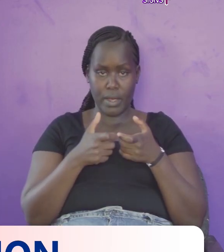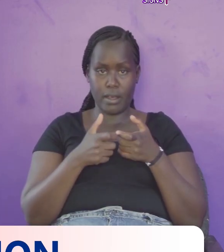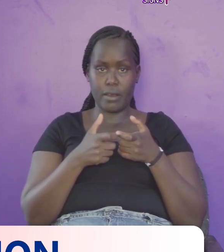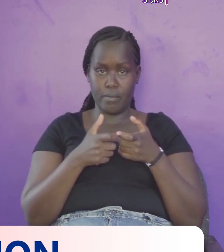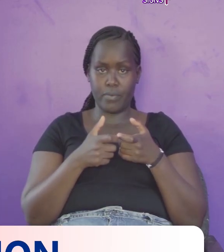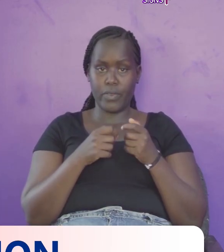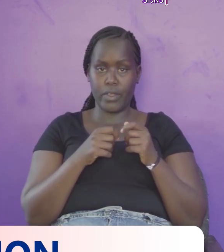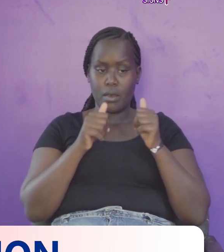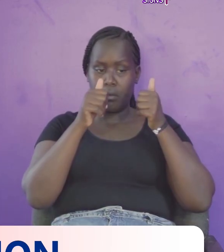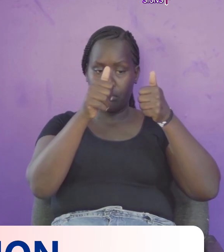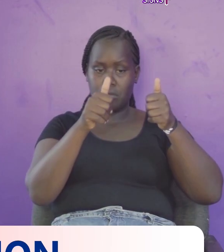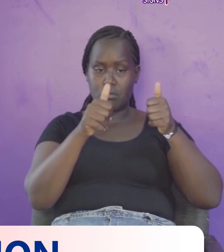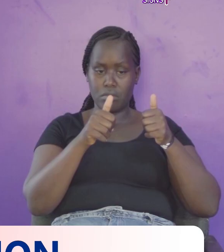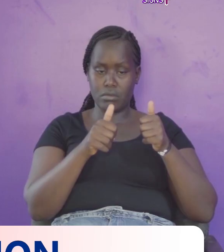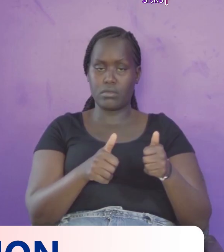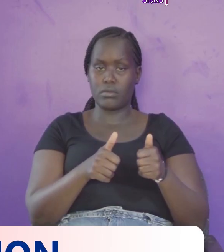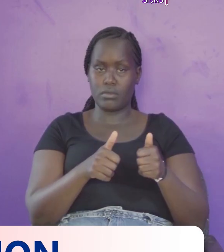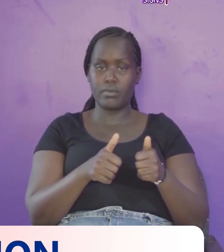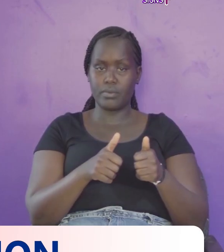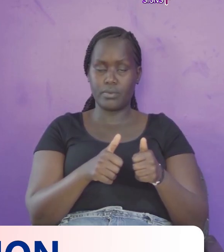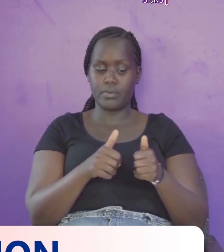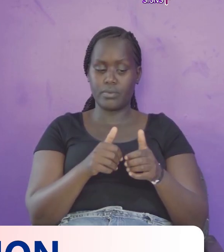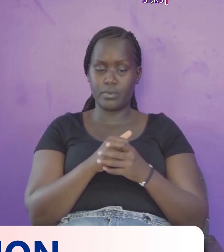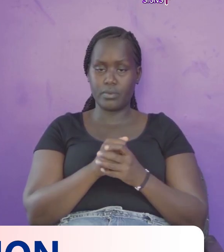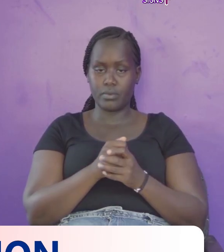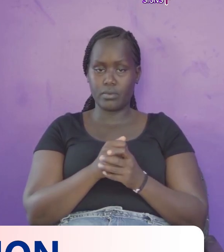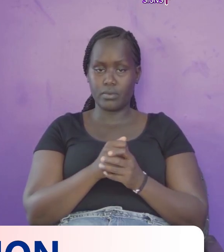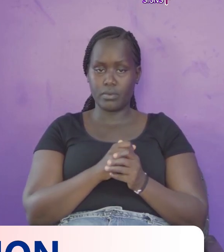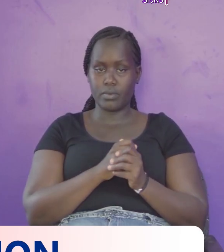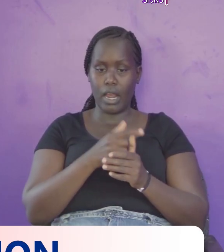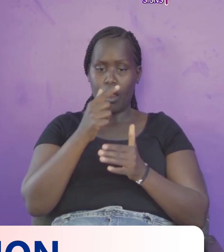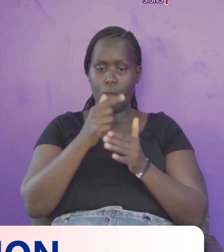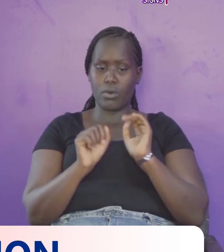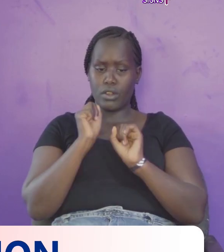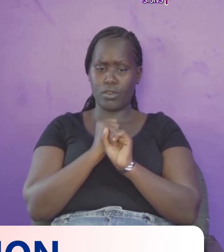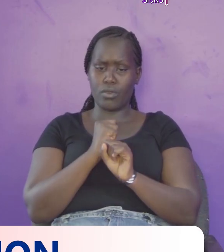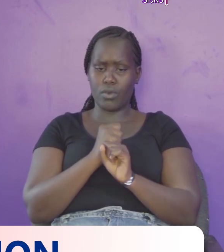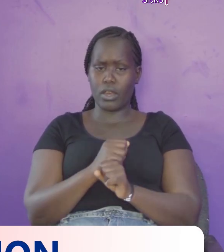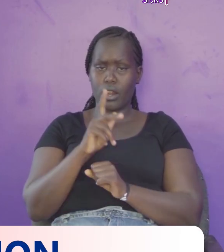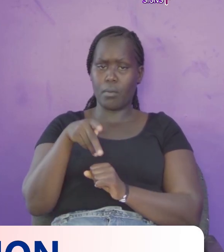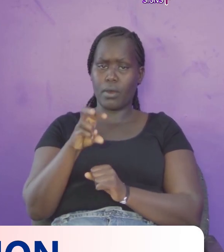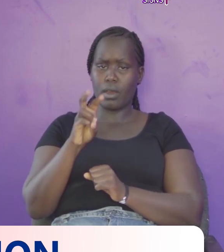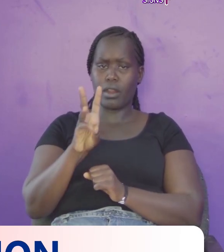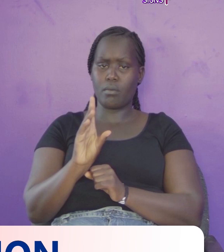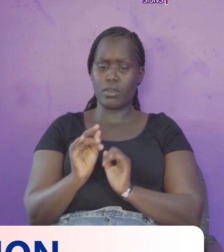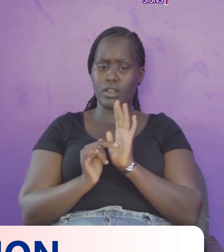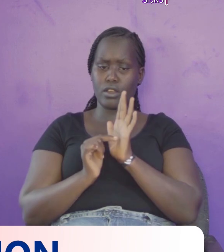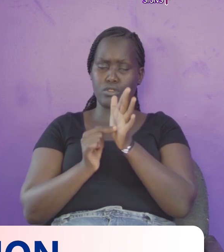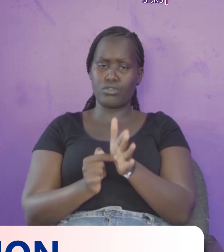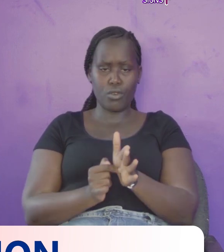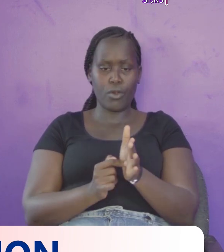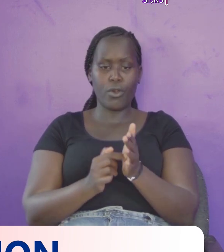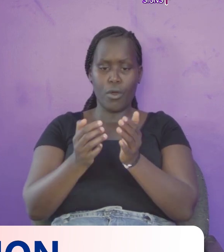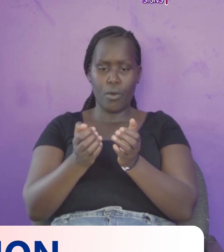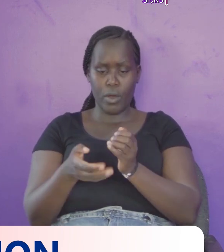been advertising and saying, what are you doing in a PWD show? We